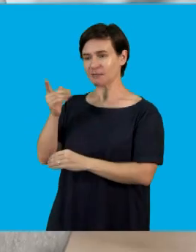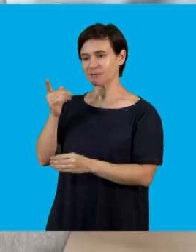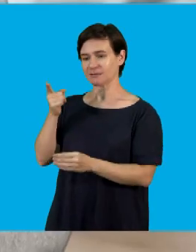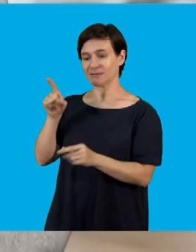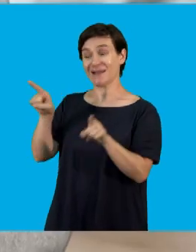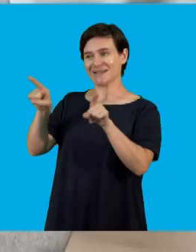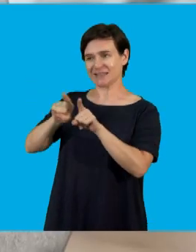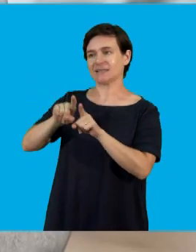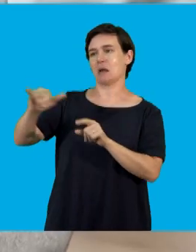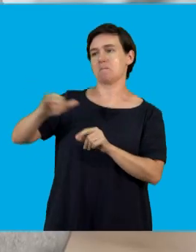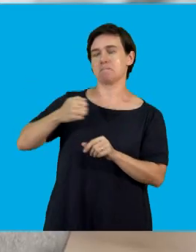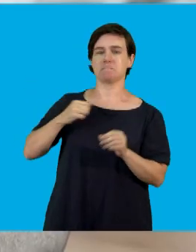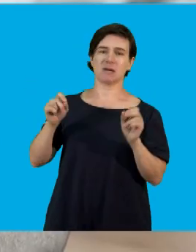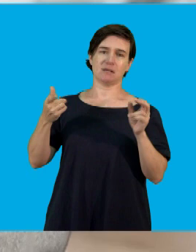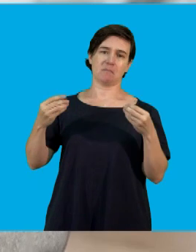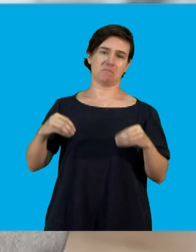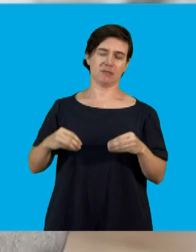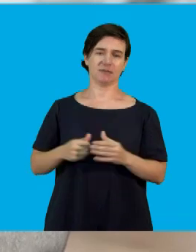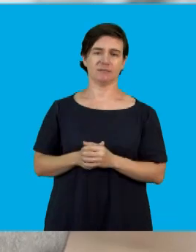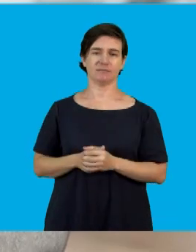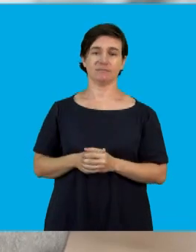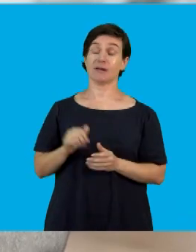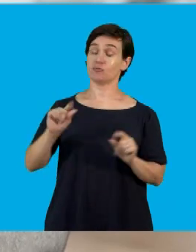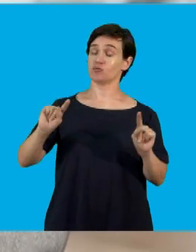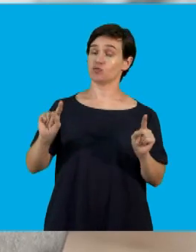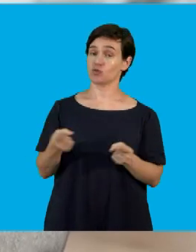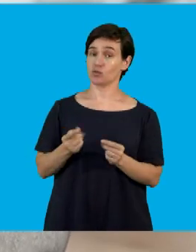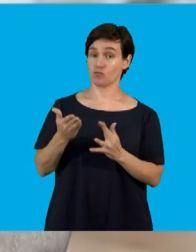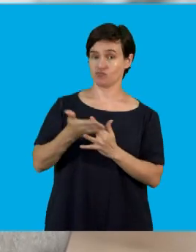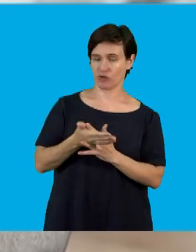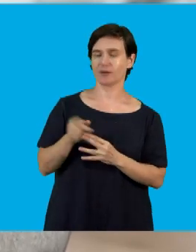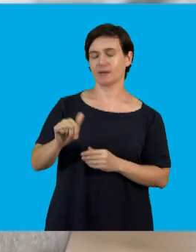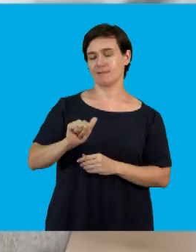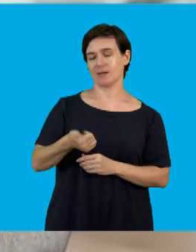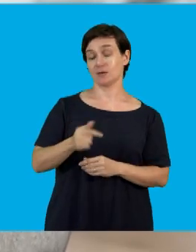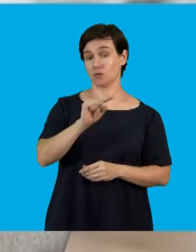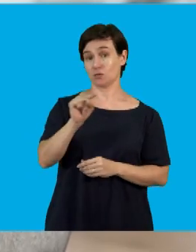will go on to a quick break, and then when we come back, we'll continue with our section B. We're going to